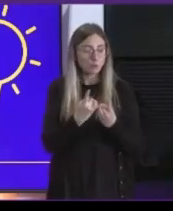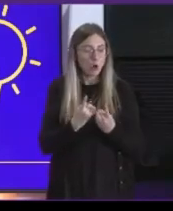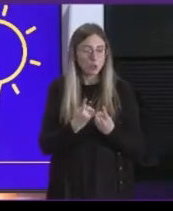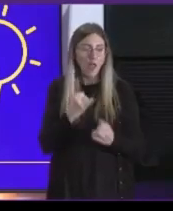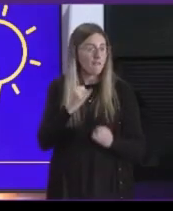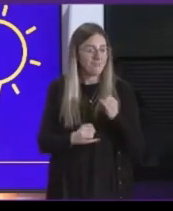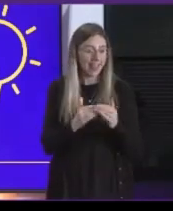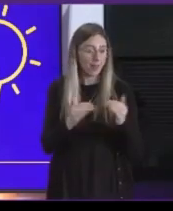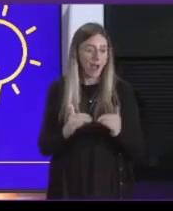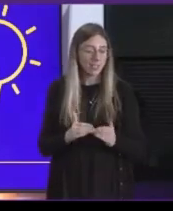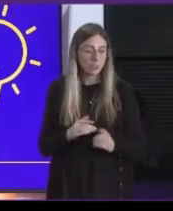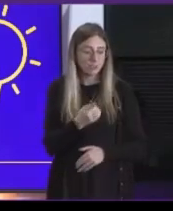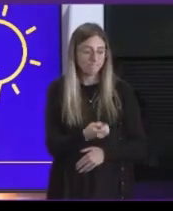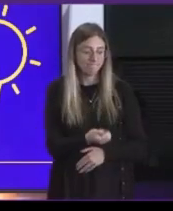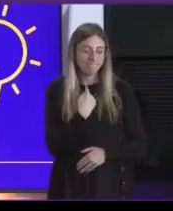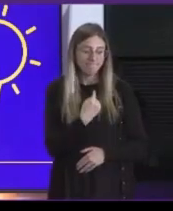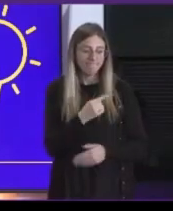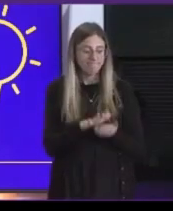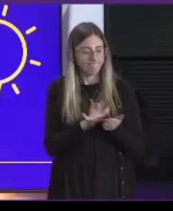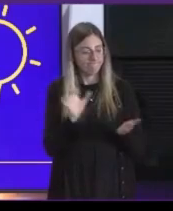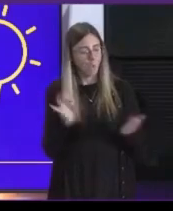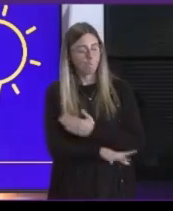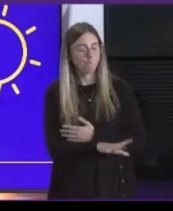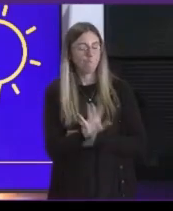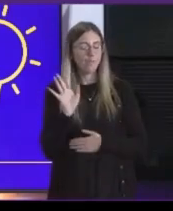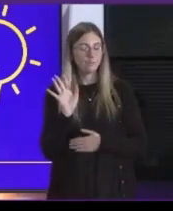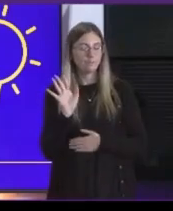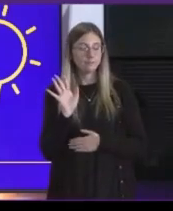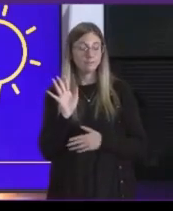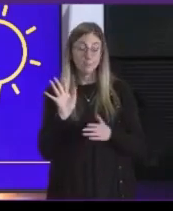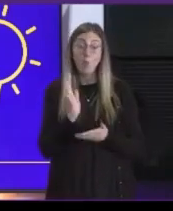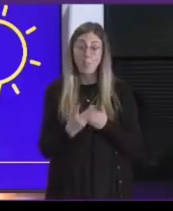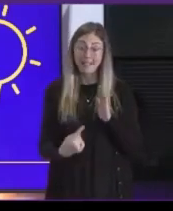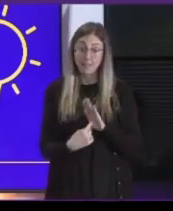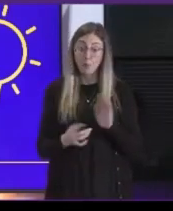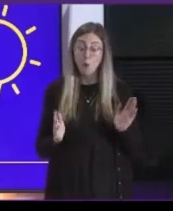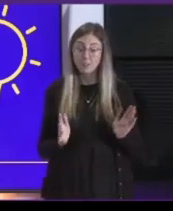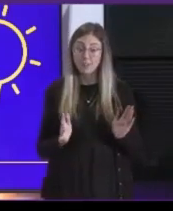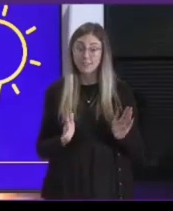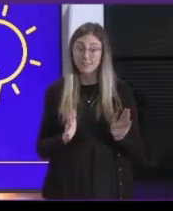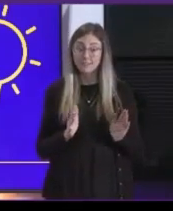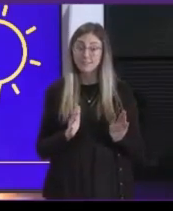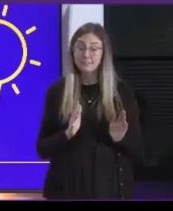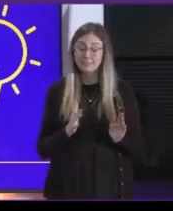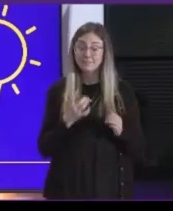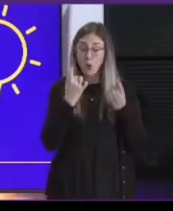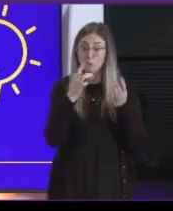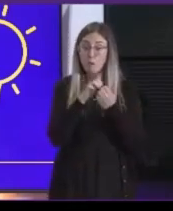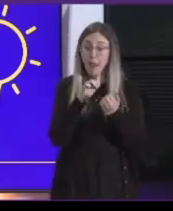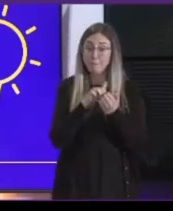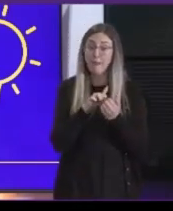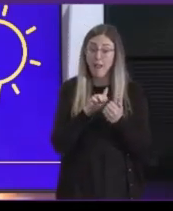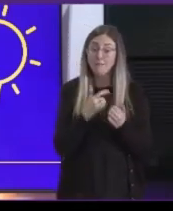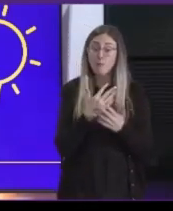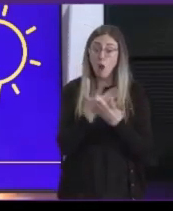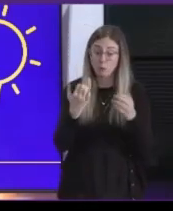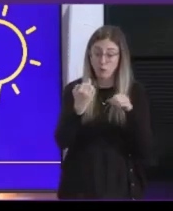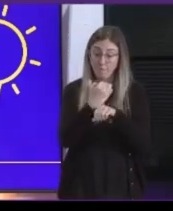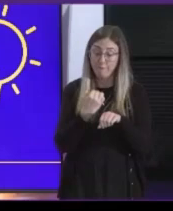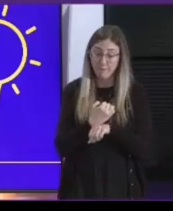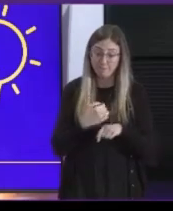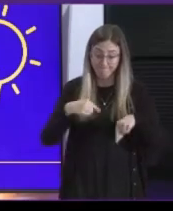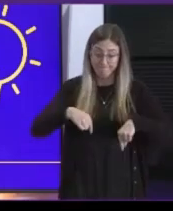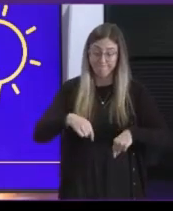the requirements, then you could be taken off market. So that is kind of important, I think, to many economic operators